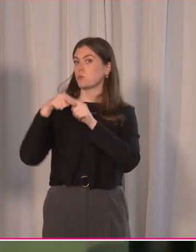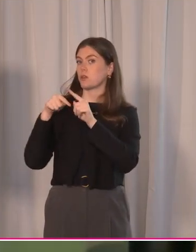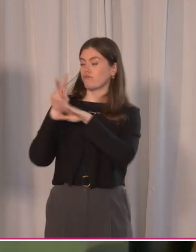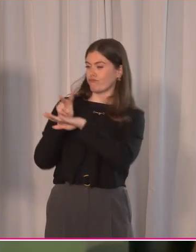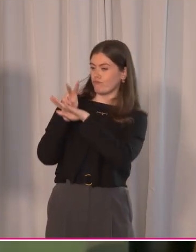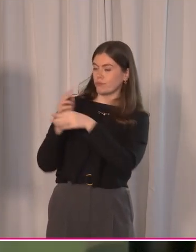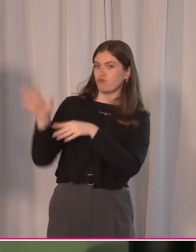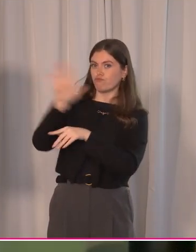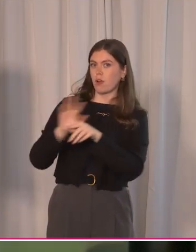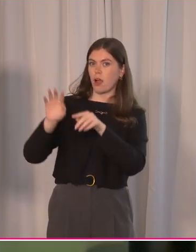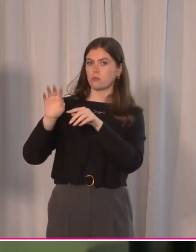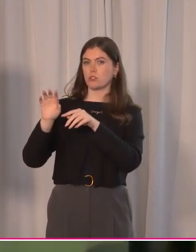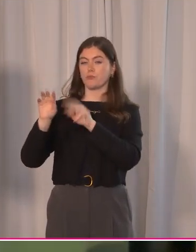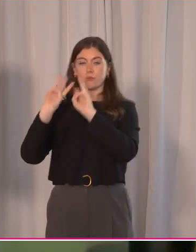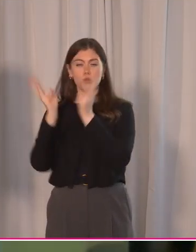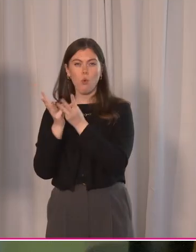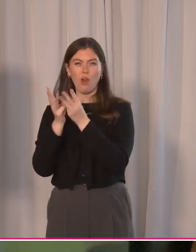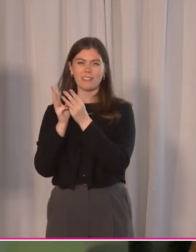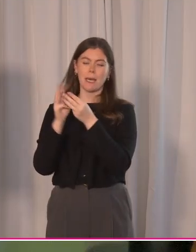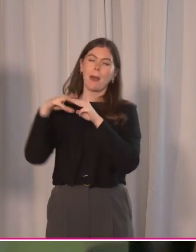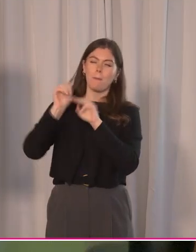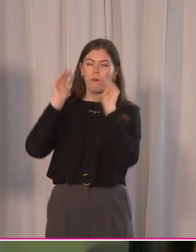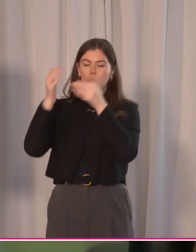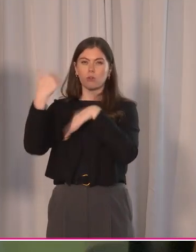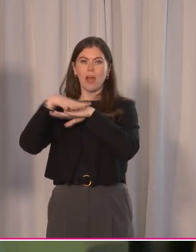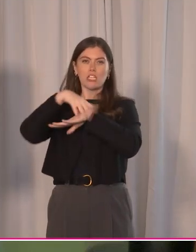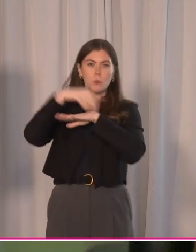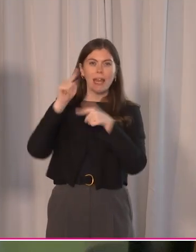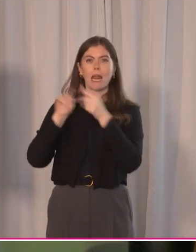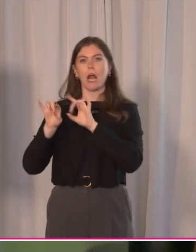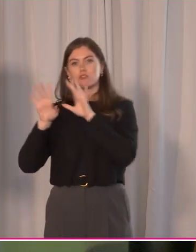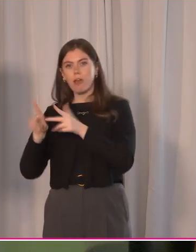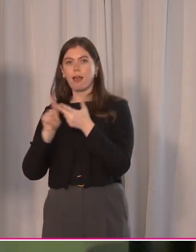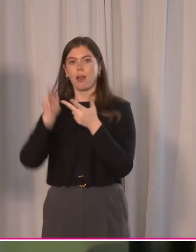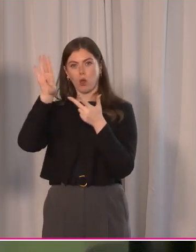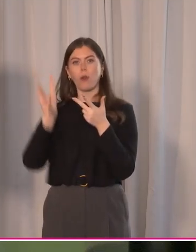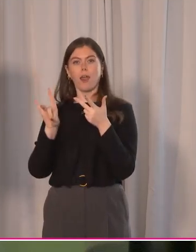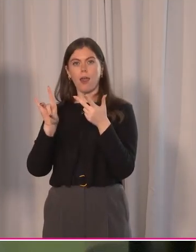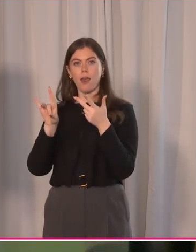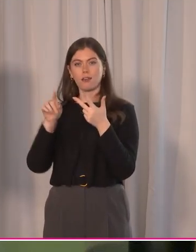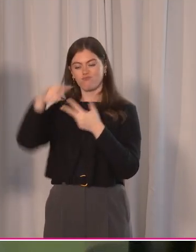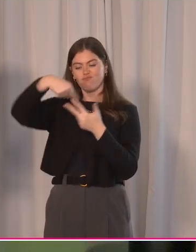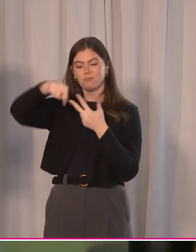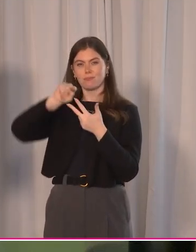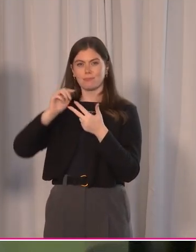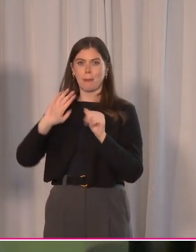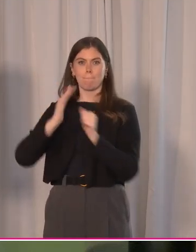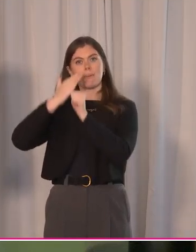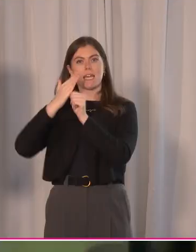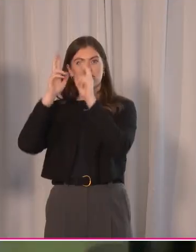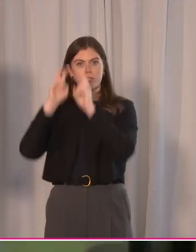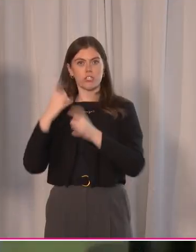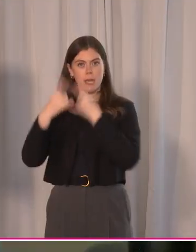is mainly from Sweden, the Netherlands, Australia, and the UK, is where the main research has been